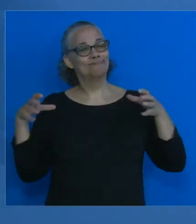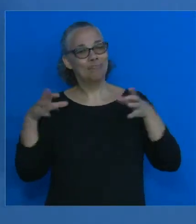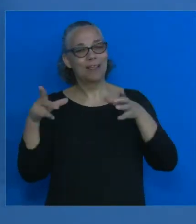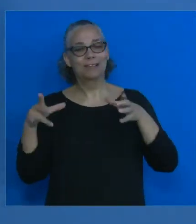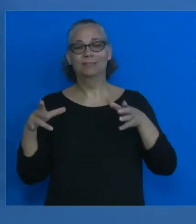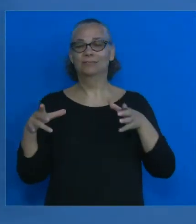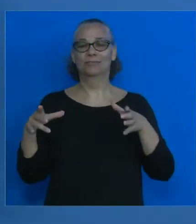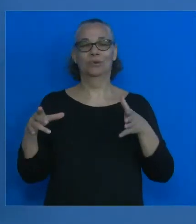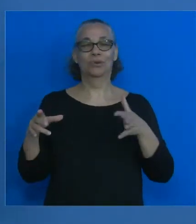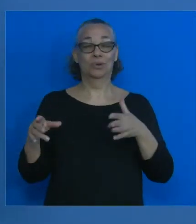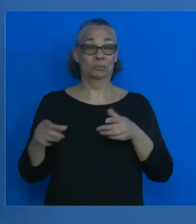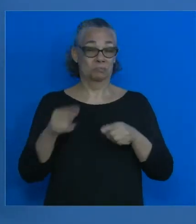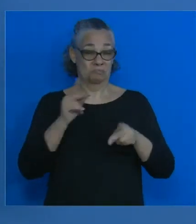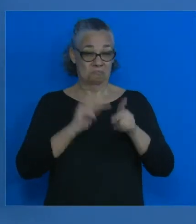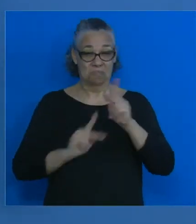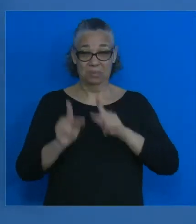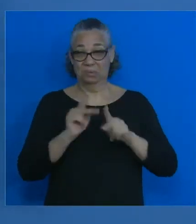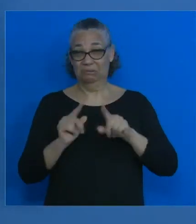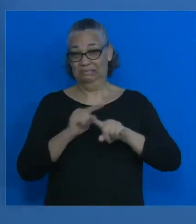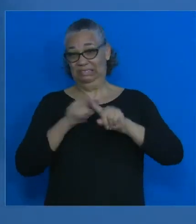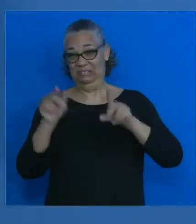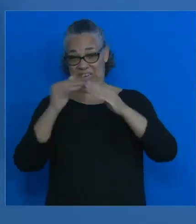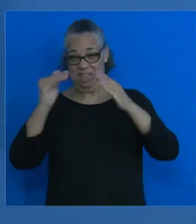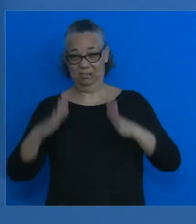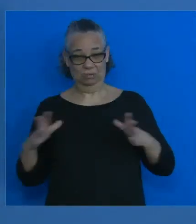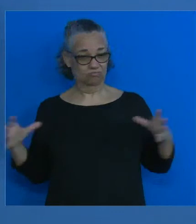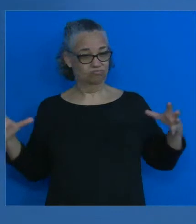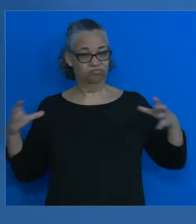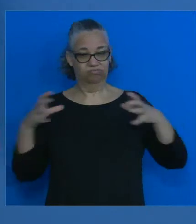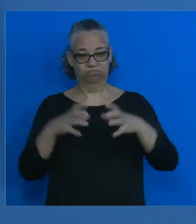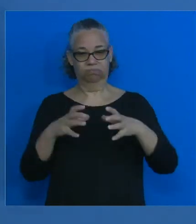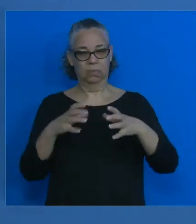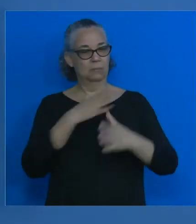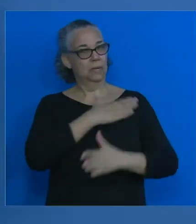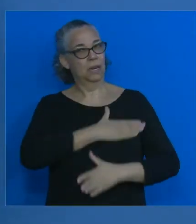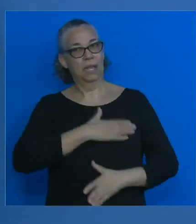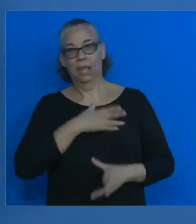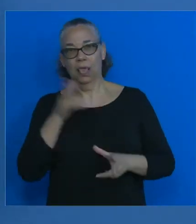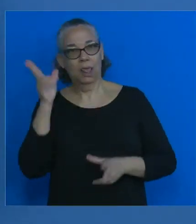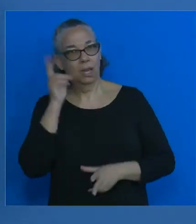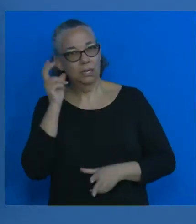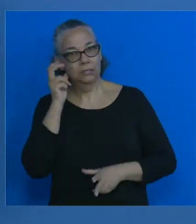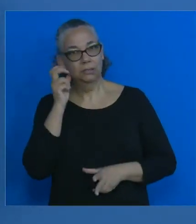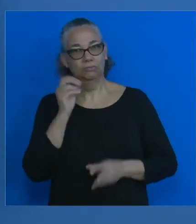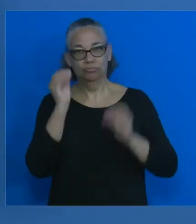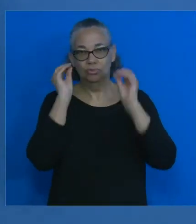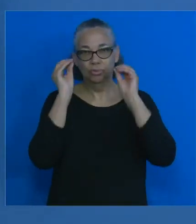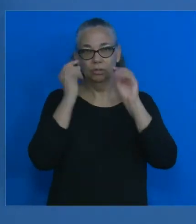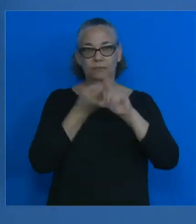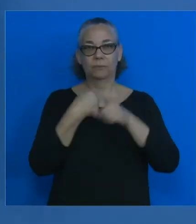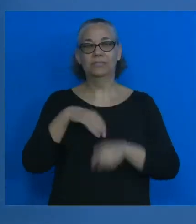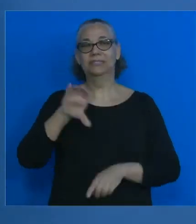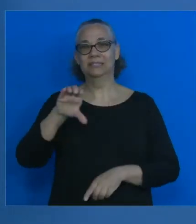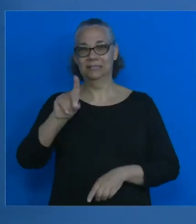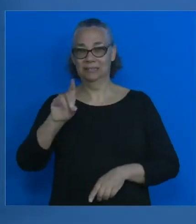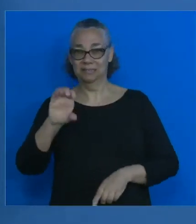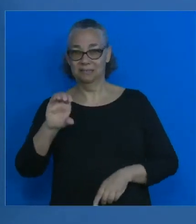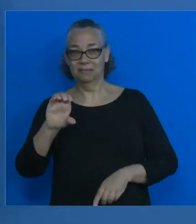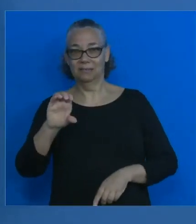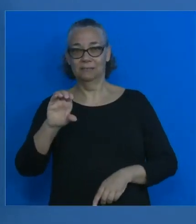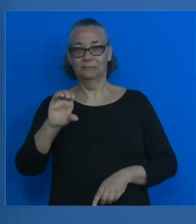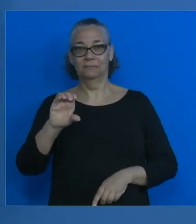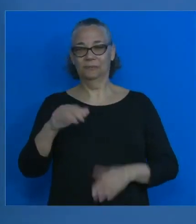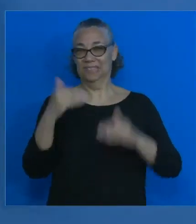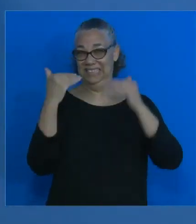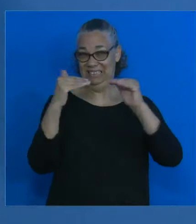live in different households together, please listen to the following tips as recommended by the Center for Disease Control.